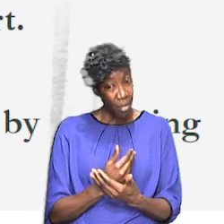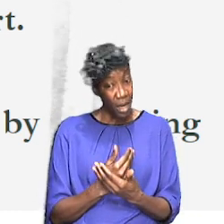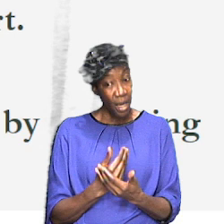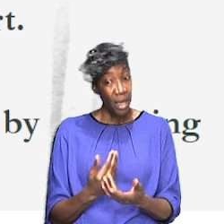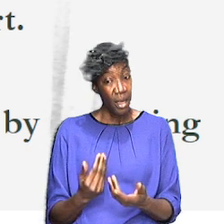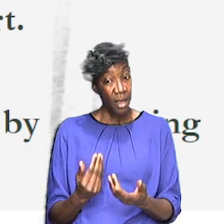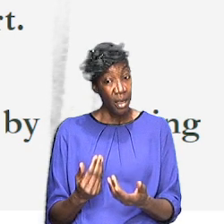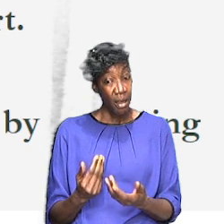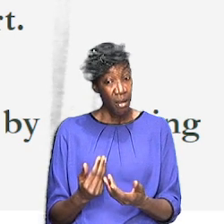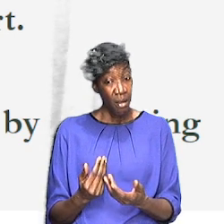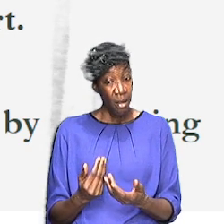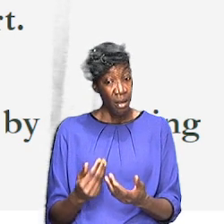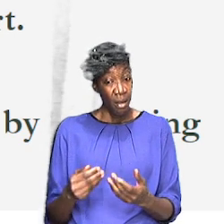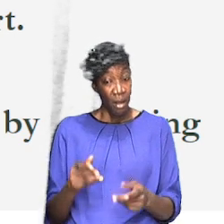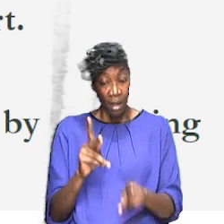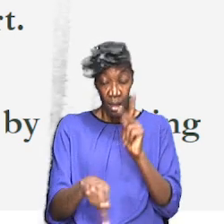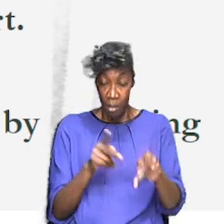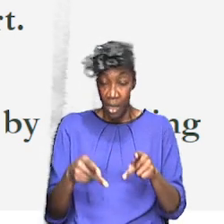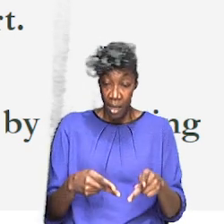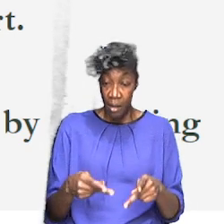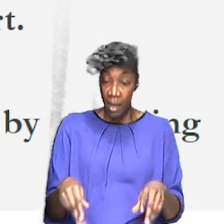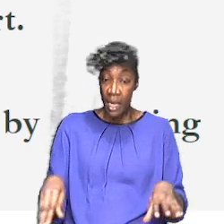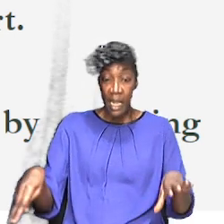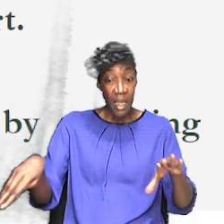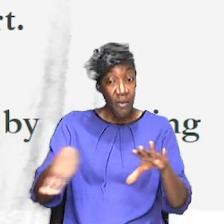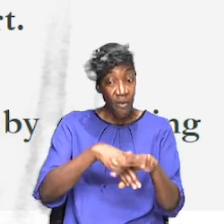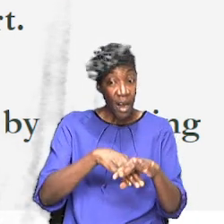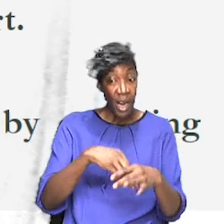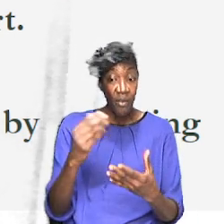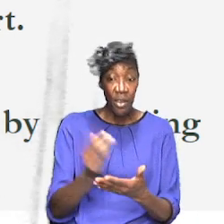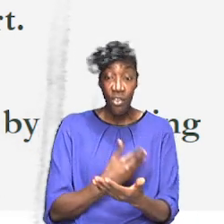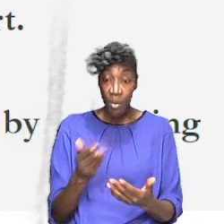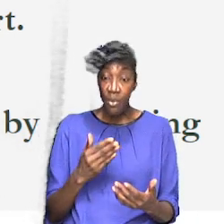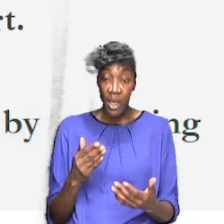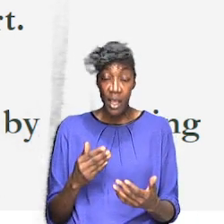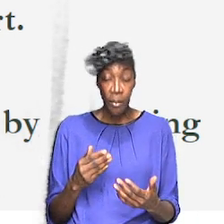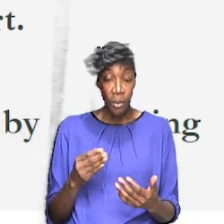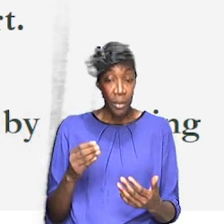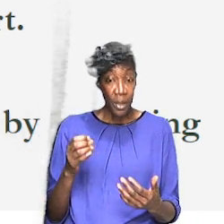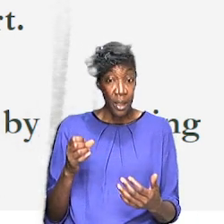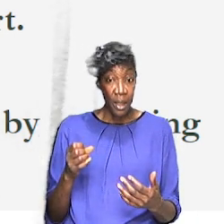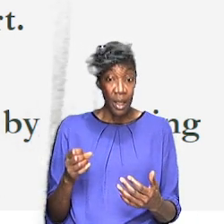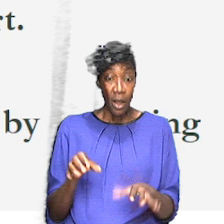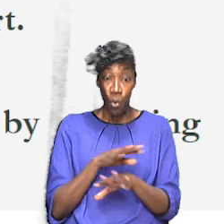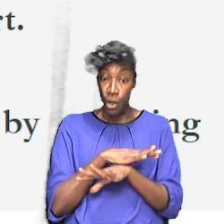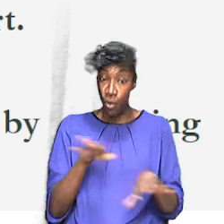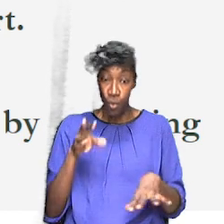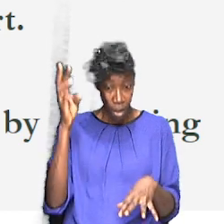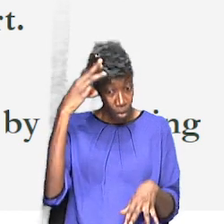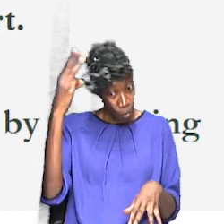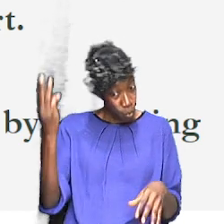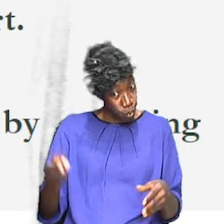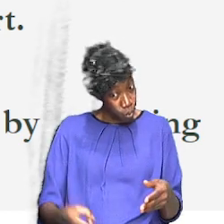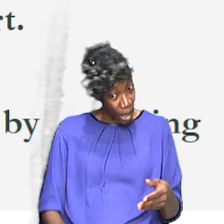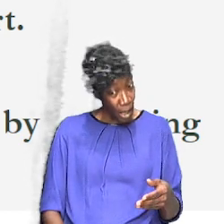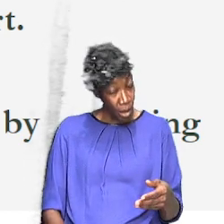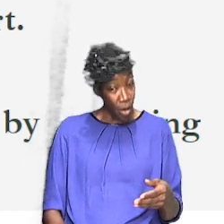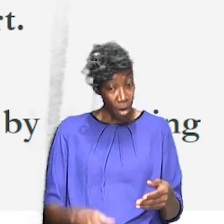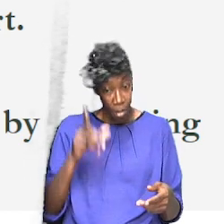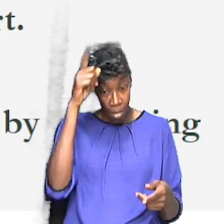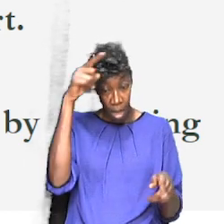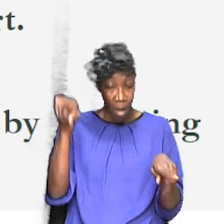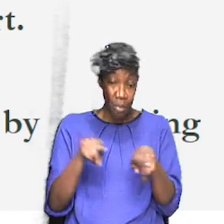something. And instead of us welcoming back a brethren that was